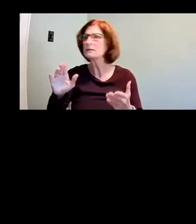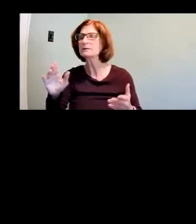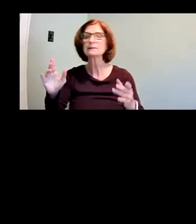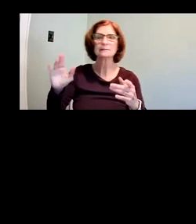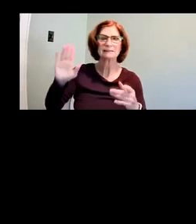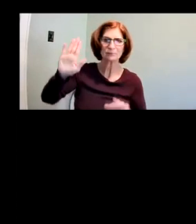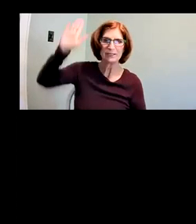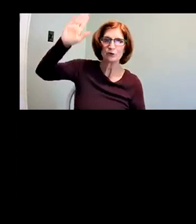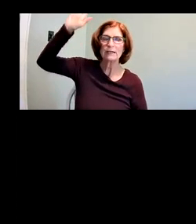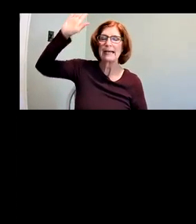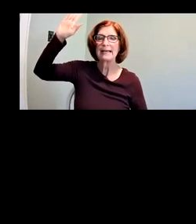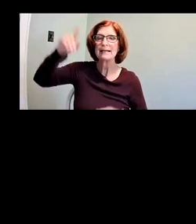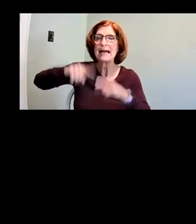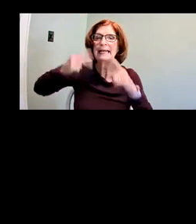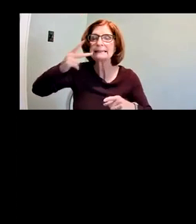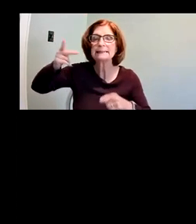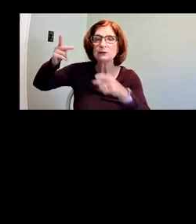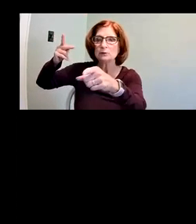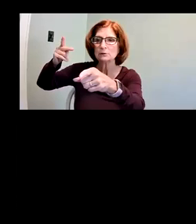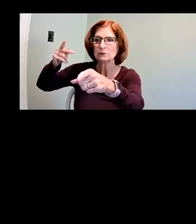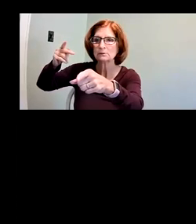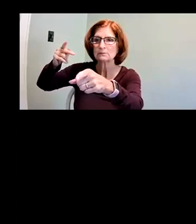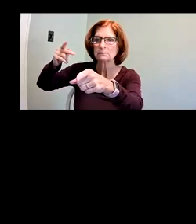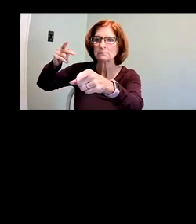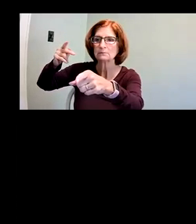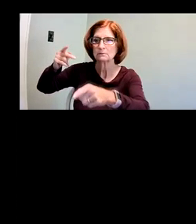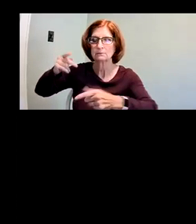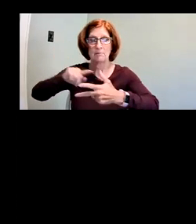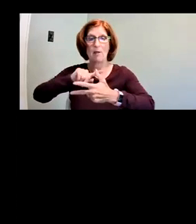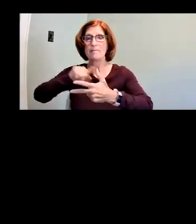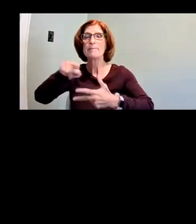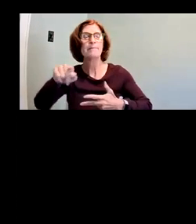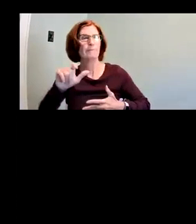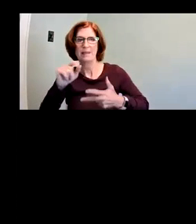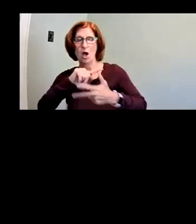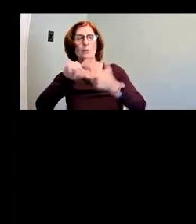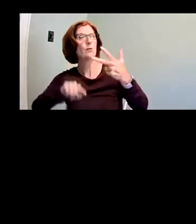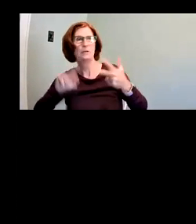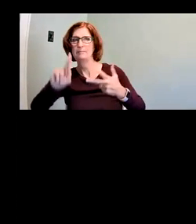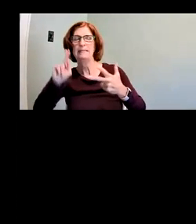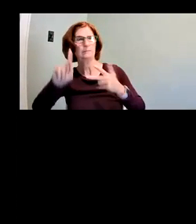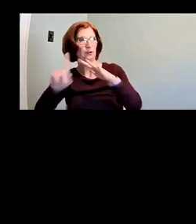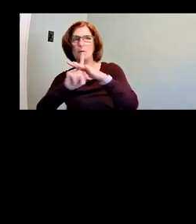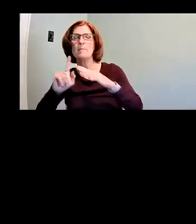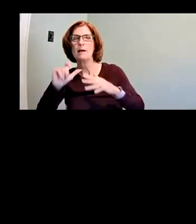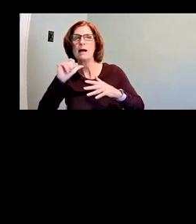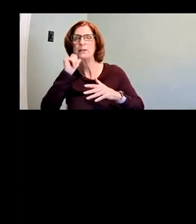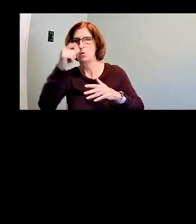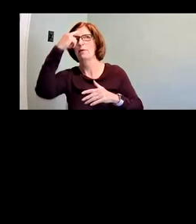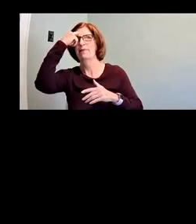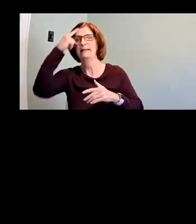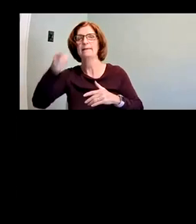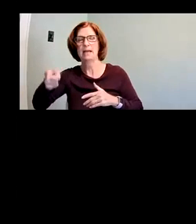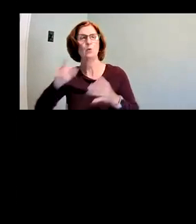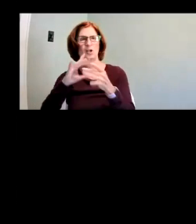you in the attendees list. Daniel, I don't believe that the other three public commenters are present. I don't believe that they'll be giving public